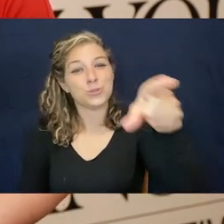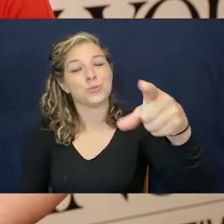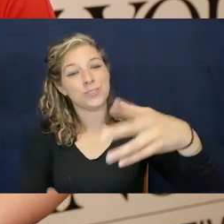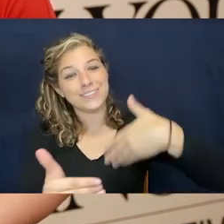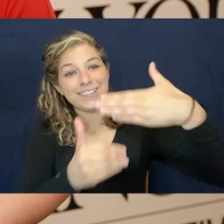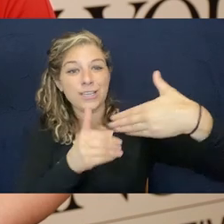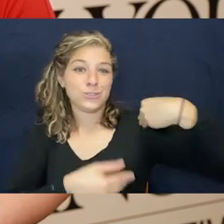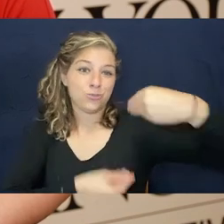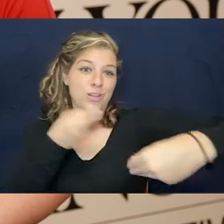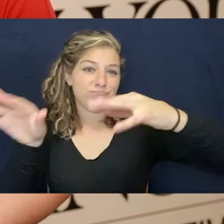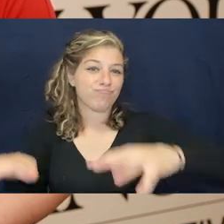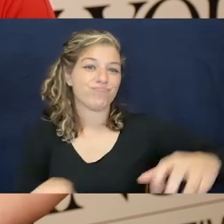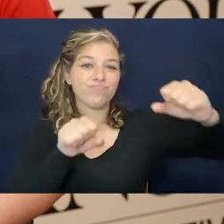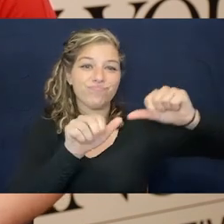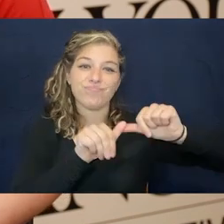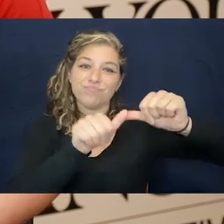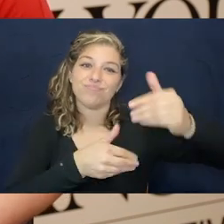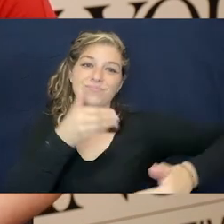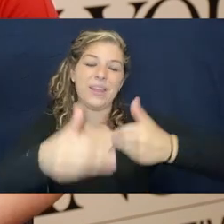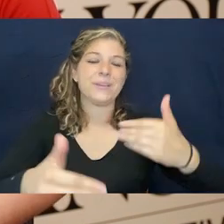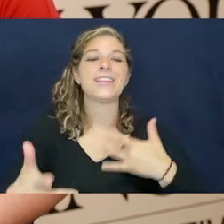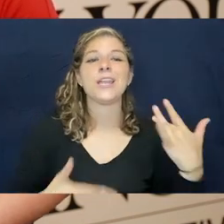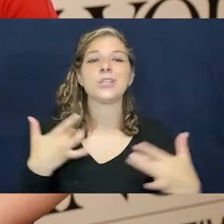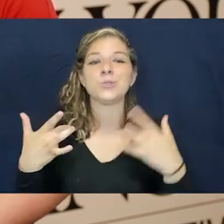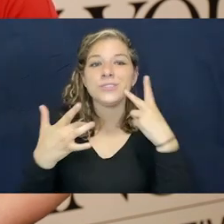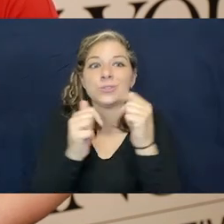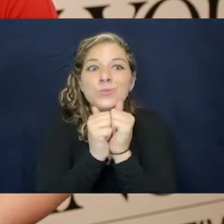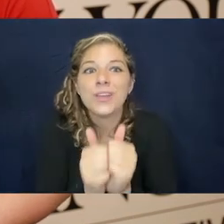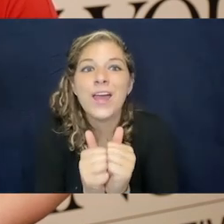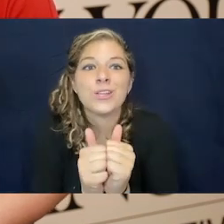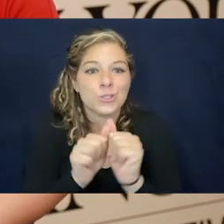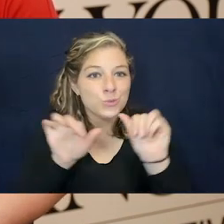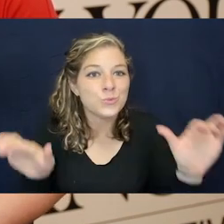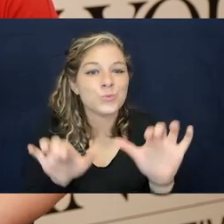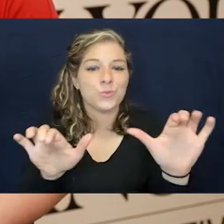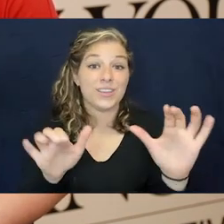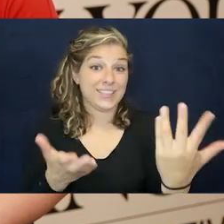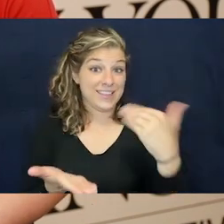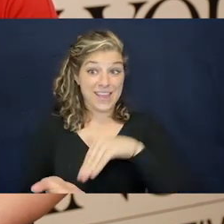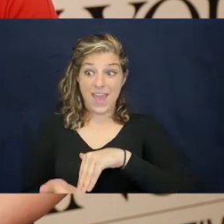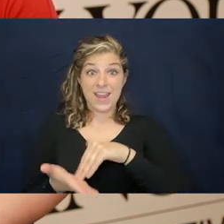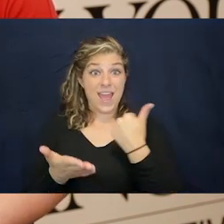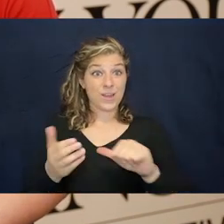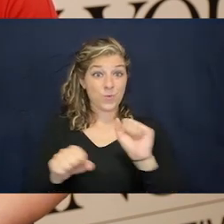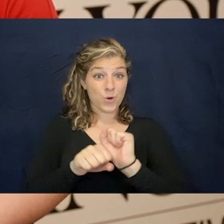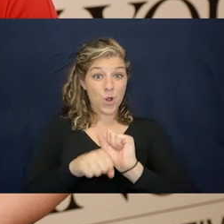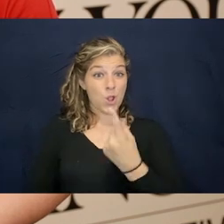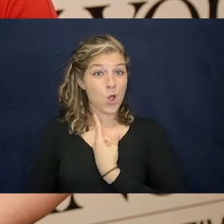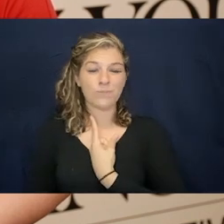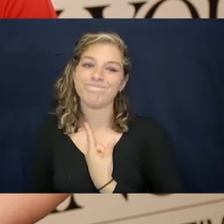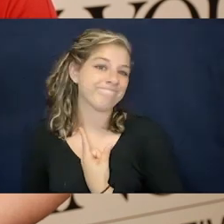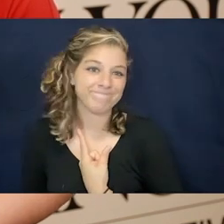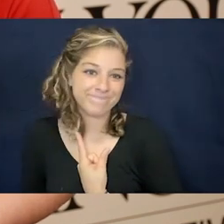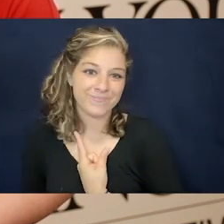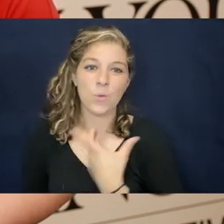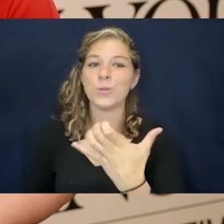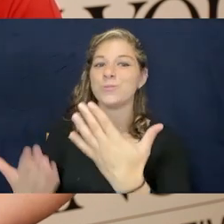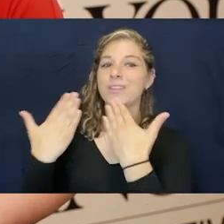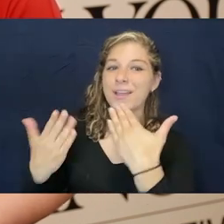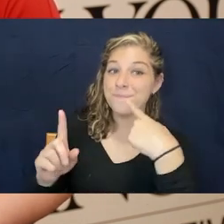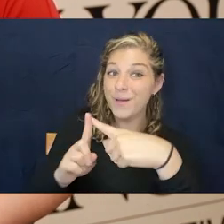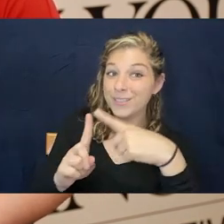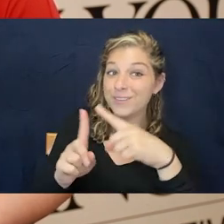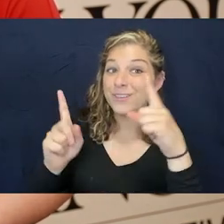you. And so we're passing this torch to you and to the next generation. And I'm so excited to see what we can do together, because